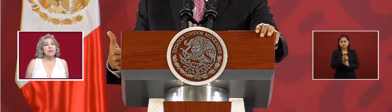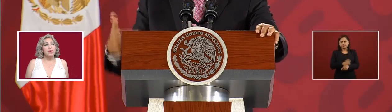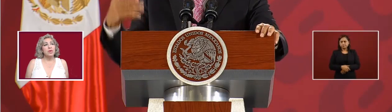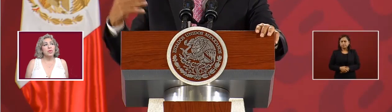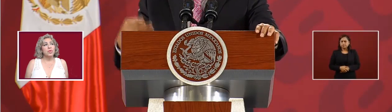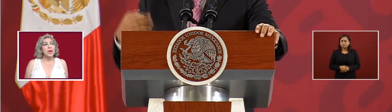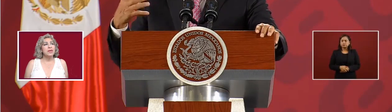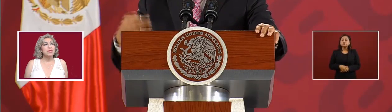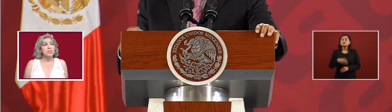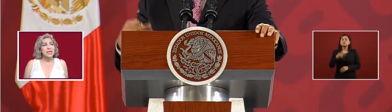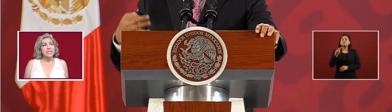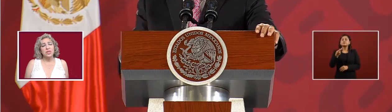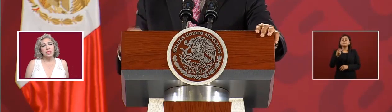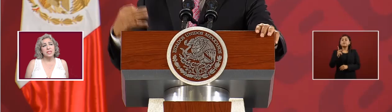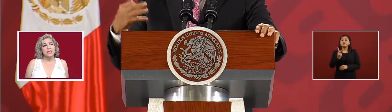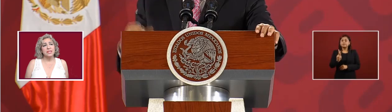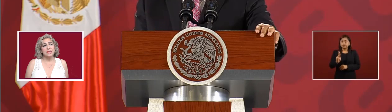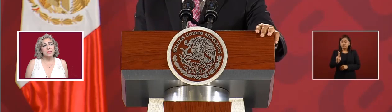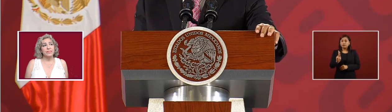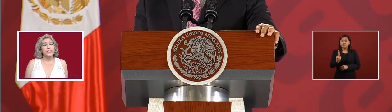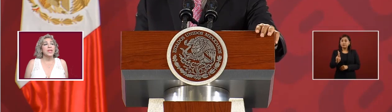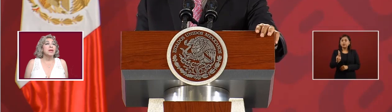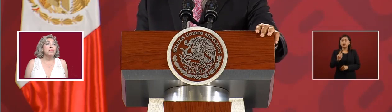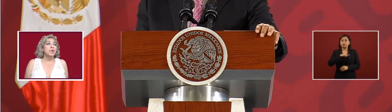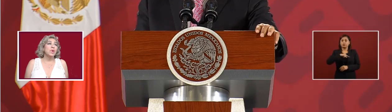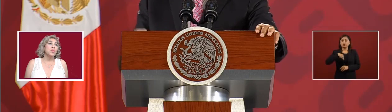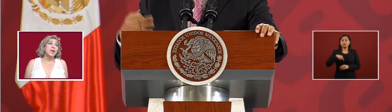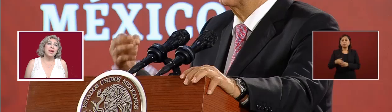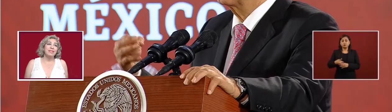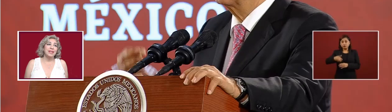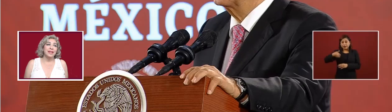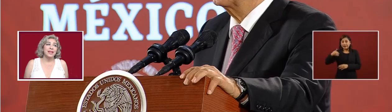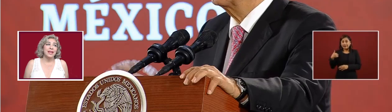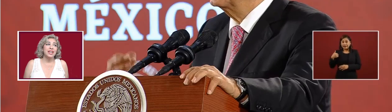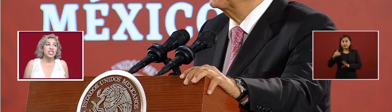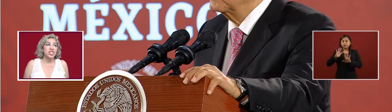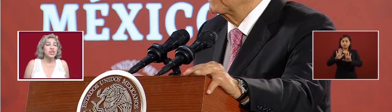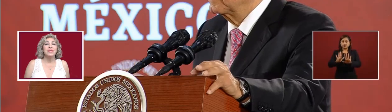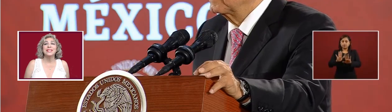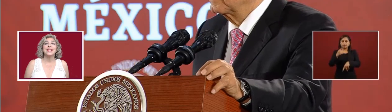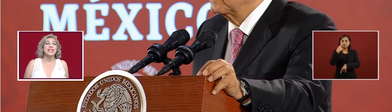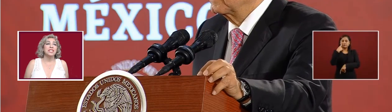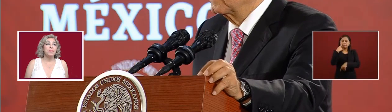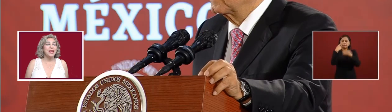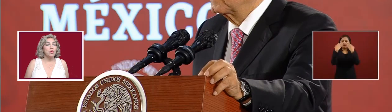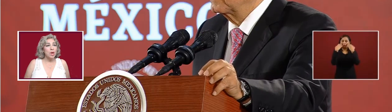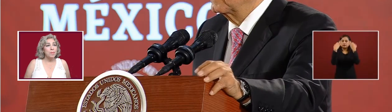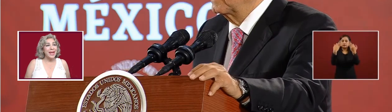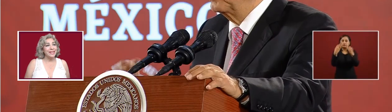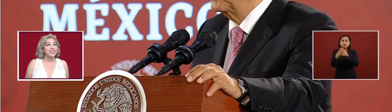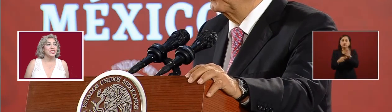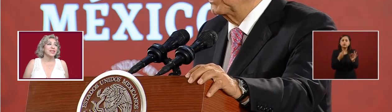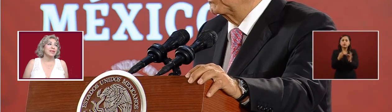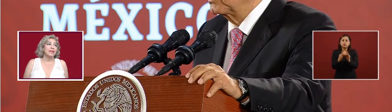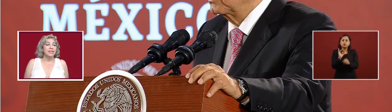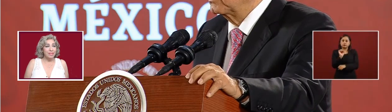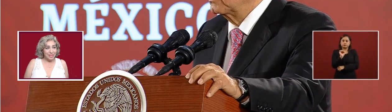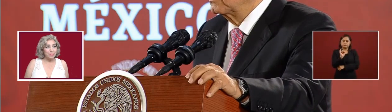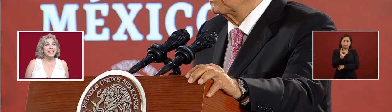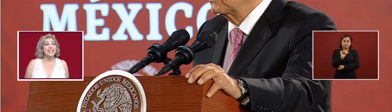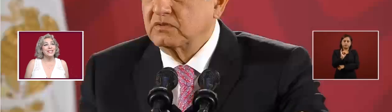a, greater resource, but, we want to have the, assurance, that it's being well managed,